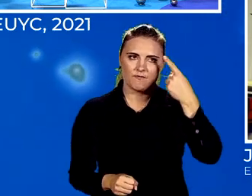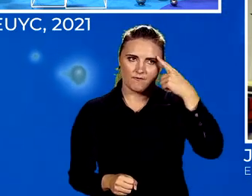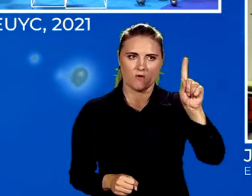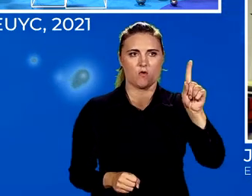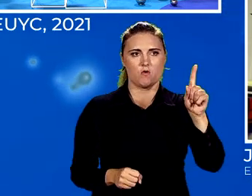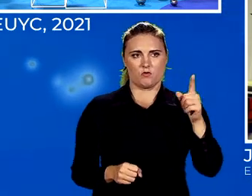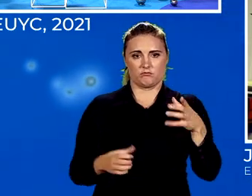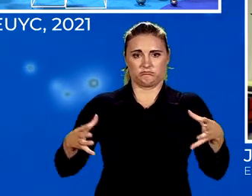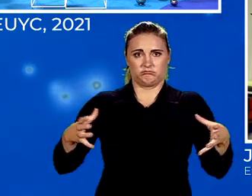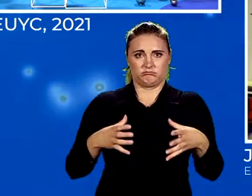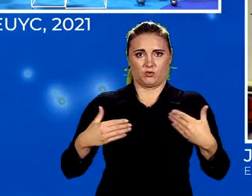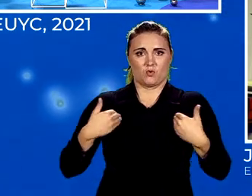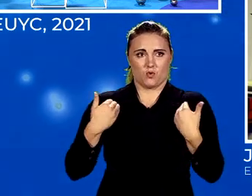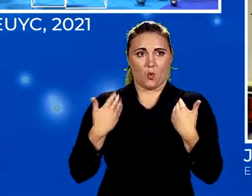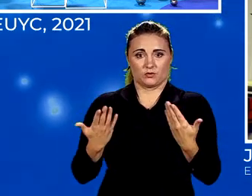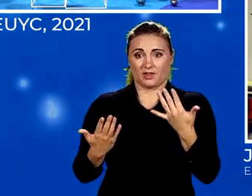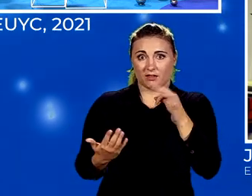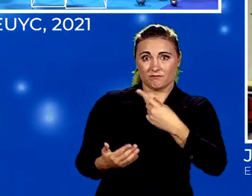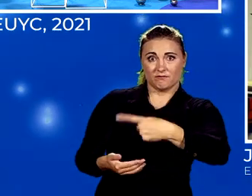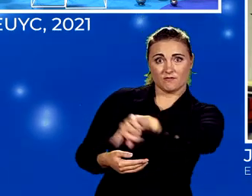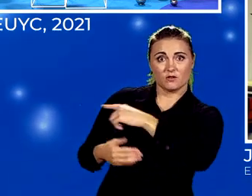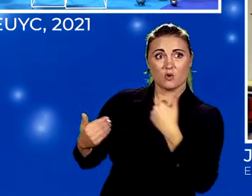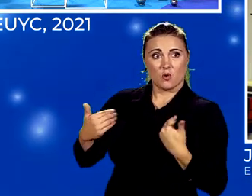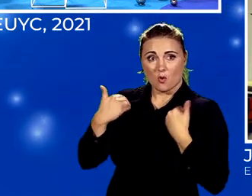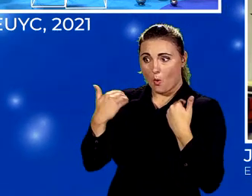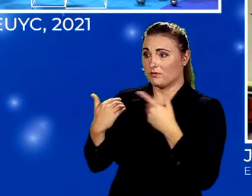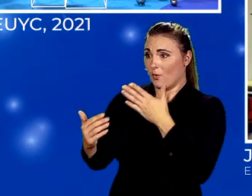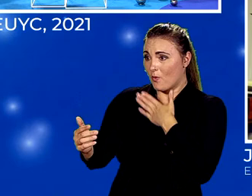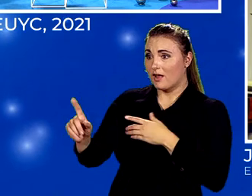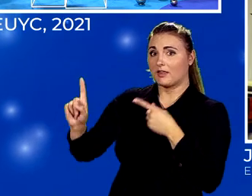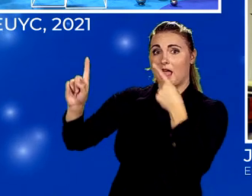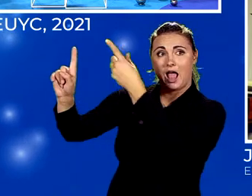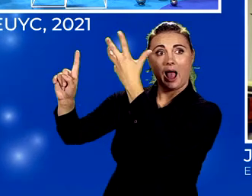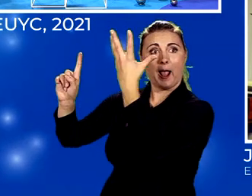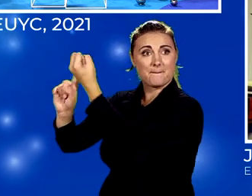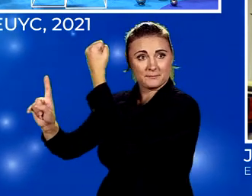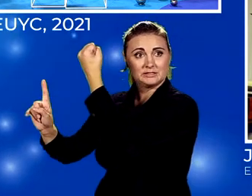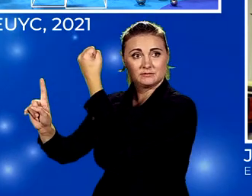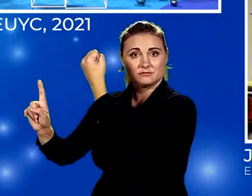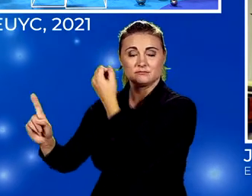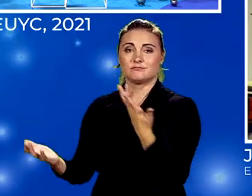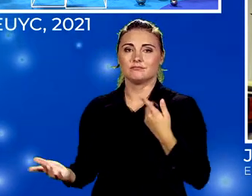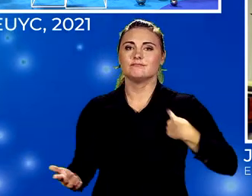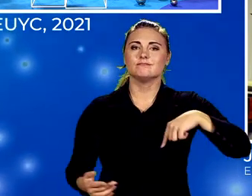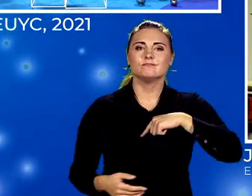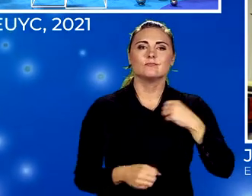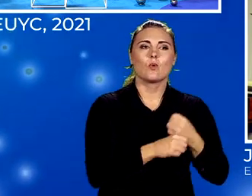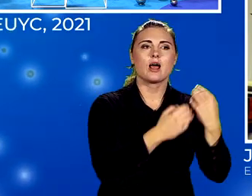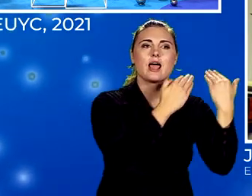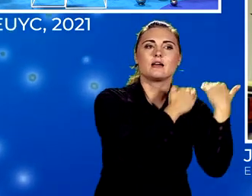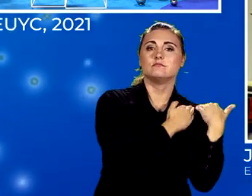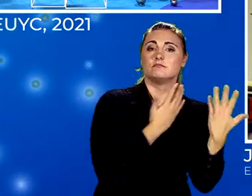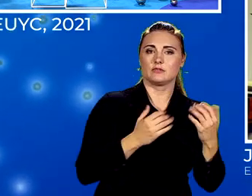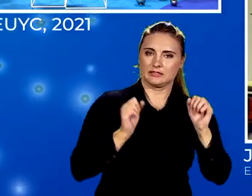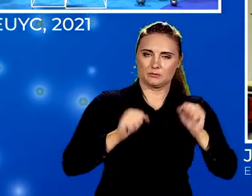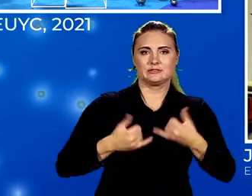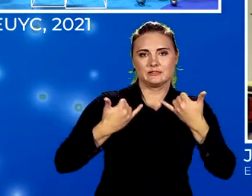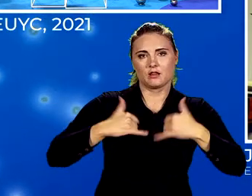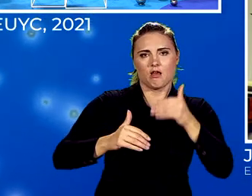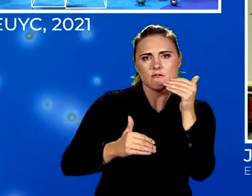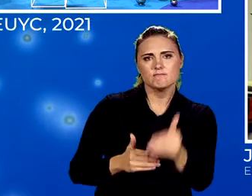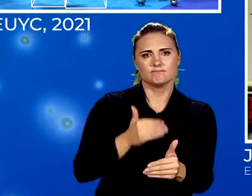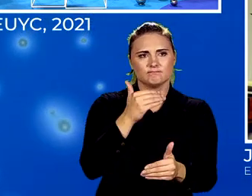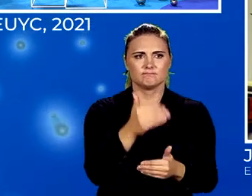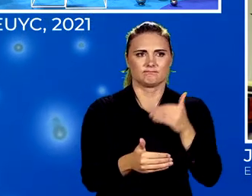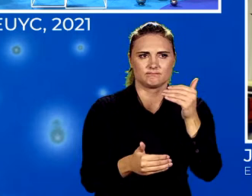if young people want to achieve these goals, we need to, our duty is to really continue in setting up a strong policy